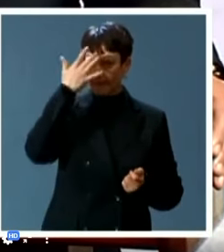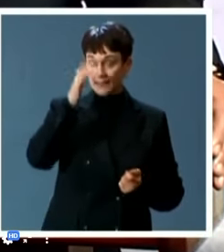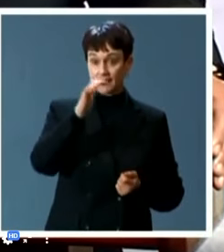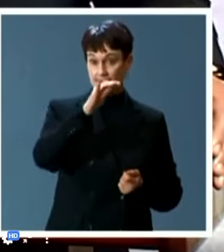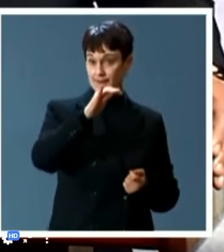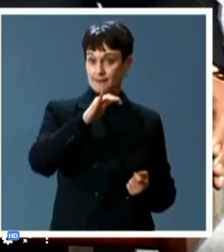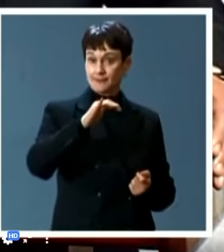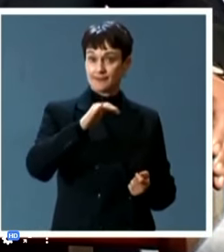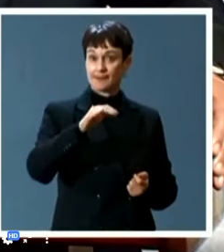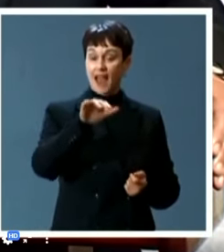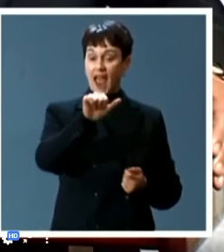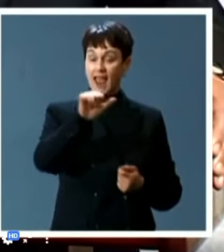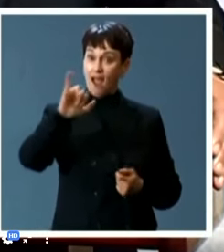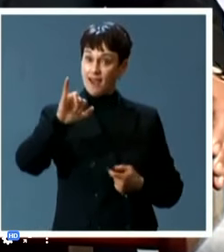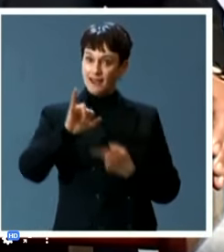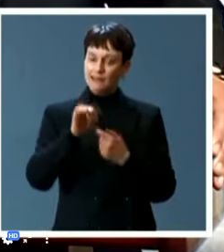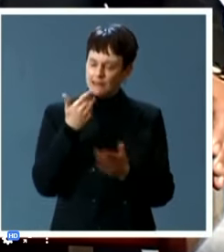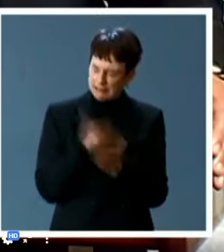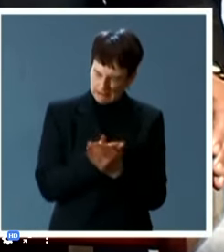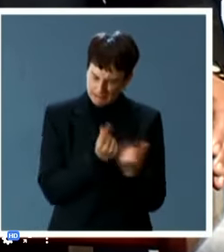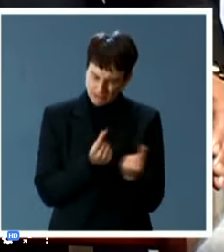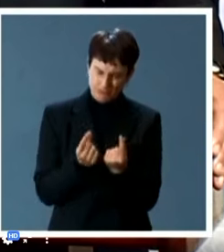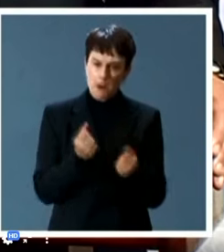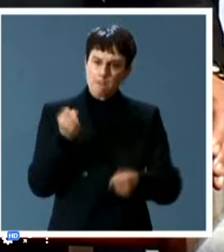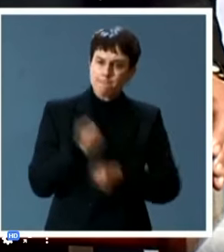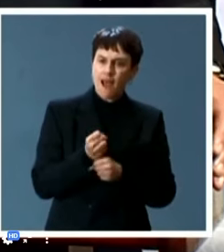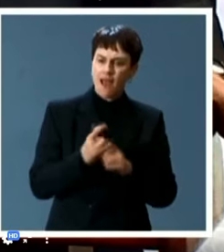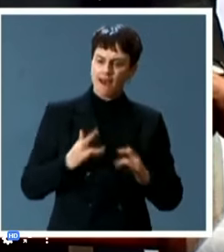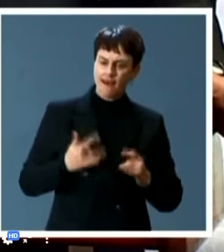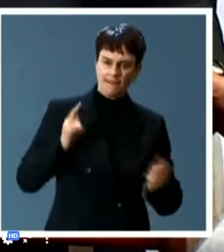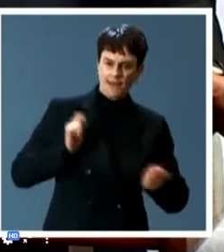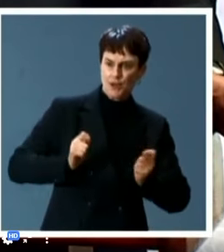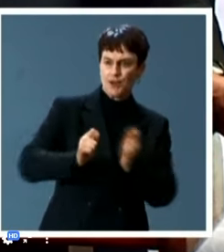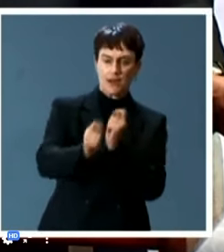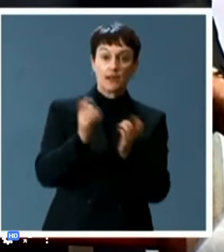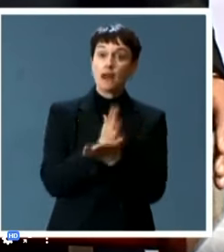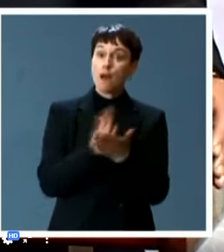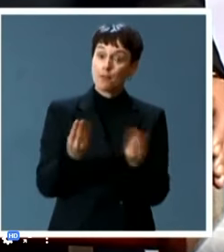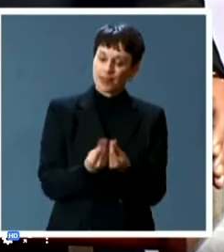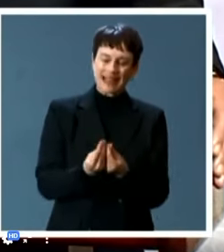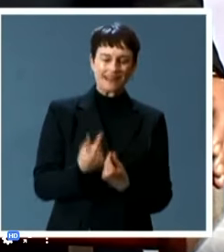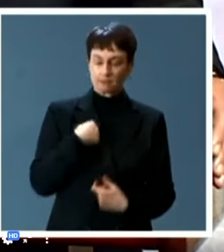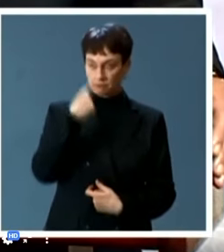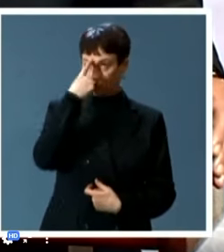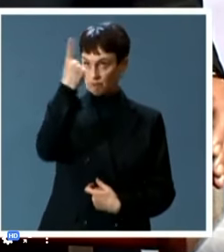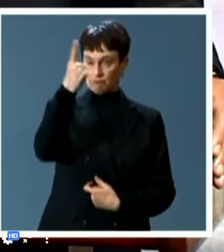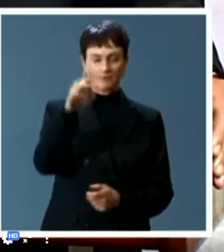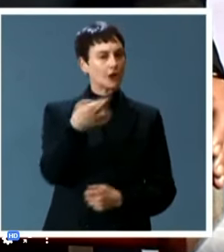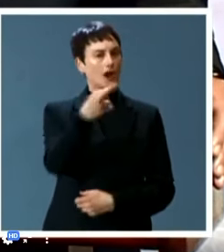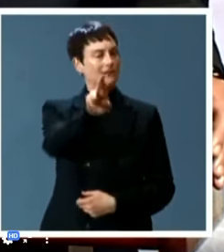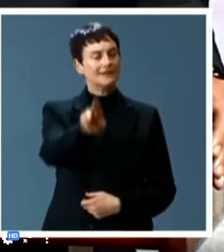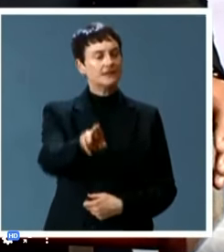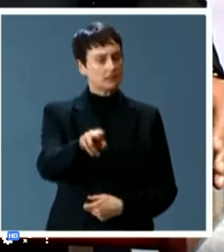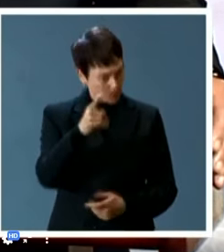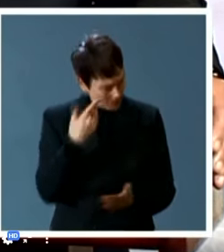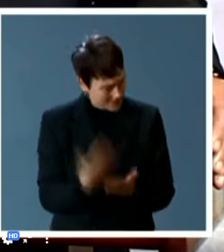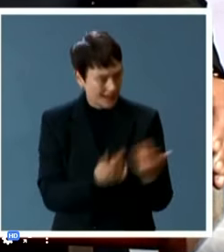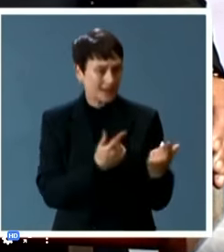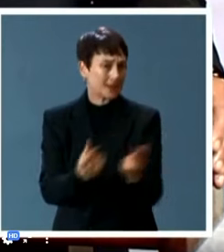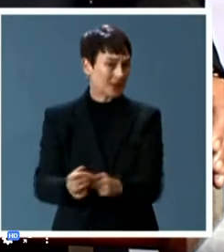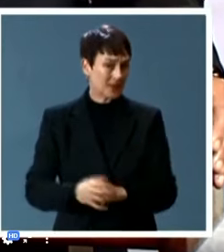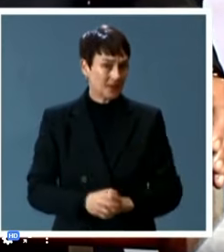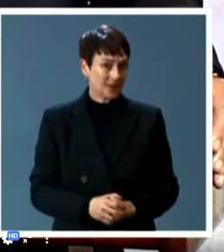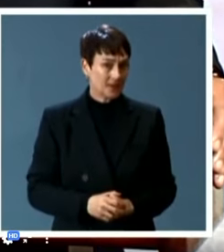and the relationship between work, leisure, and other activities, some of which we cannot even imagine today. The roadmap for